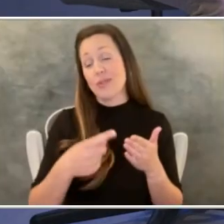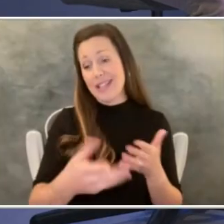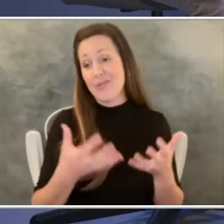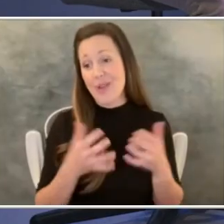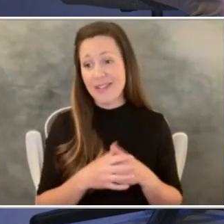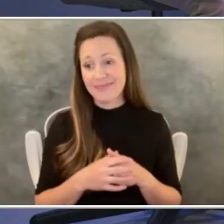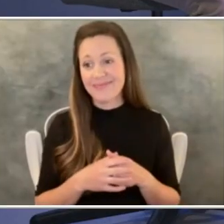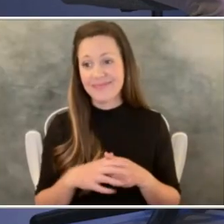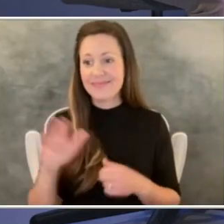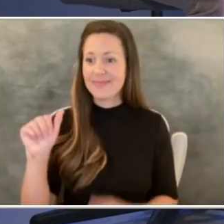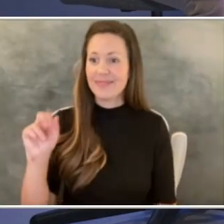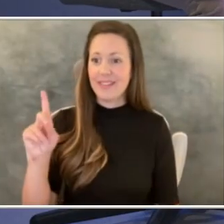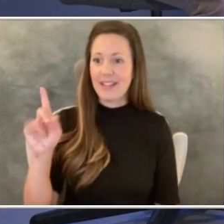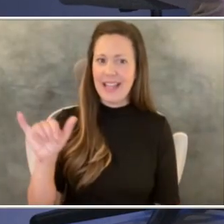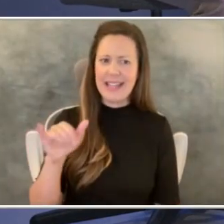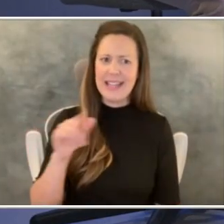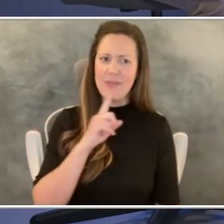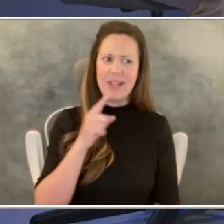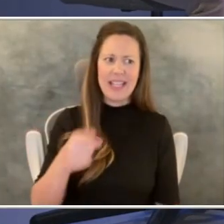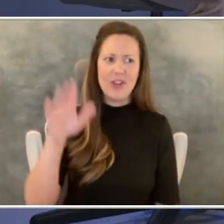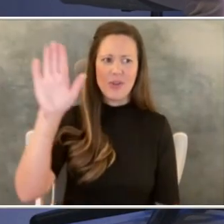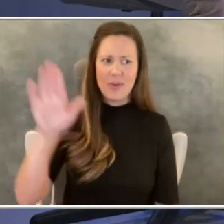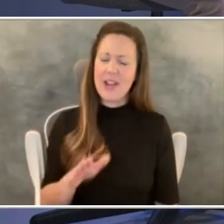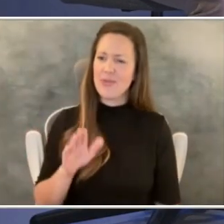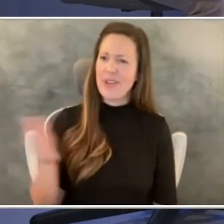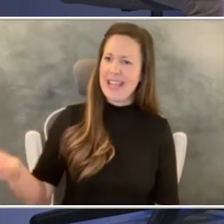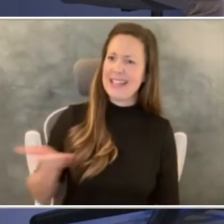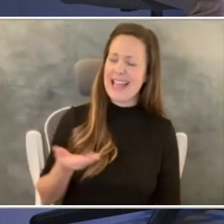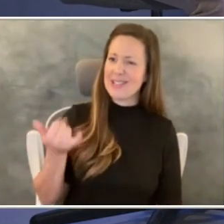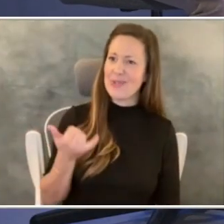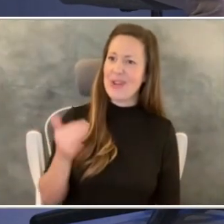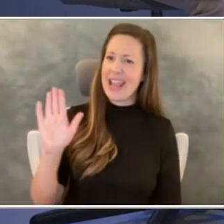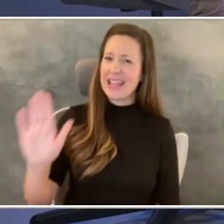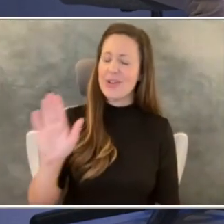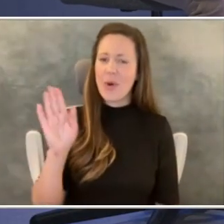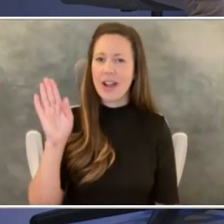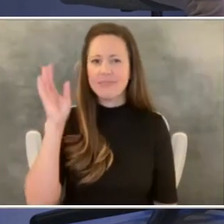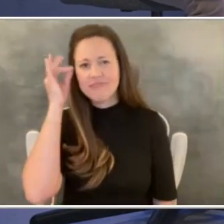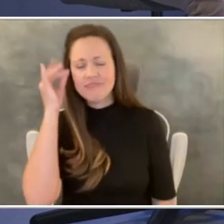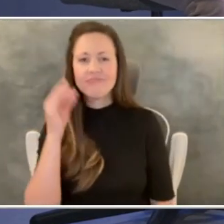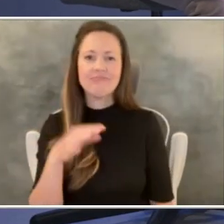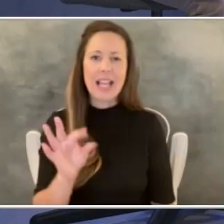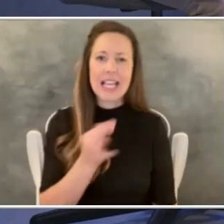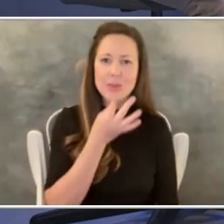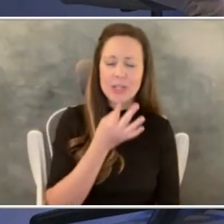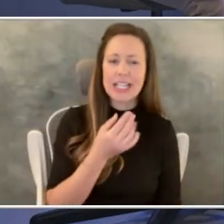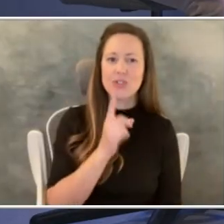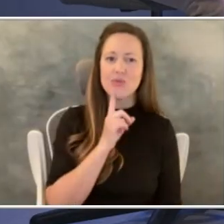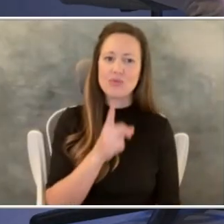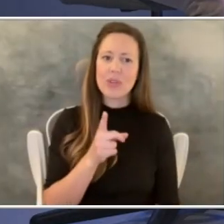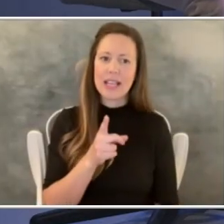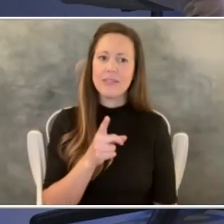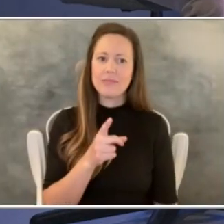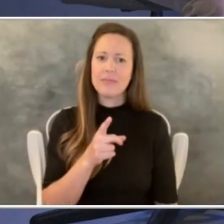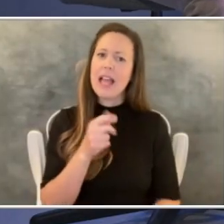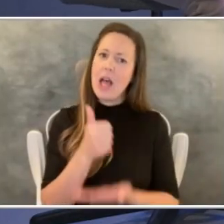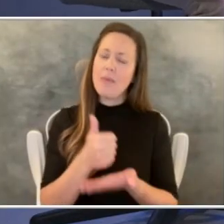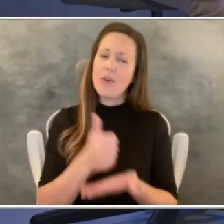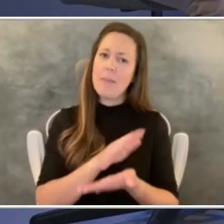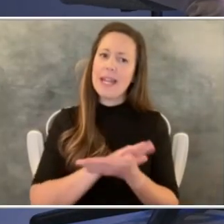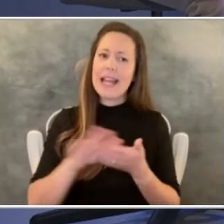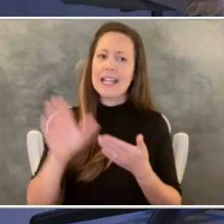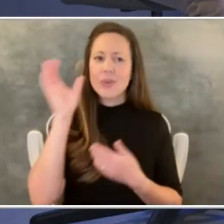really great guest today. Your insight and your expertise on this topic has been really, really, really nice to hear, so thank you for